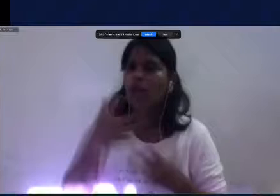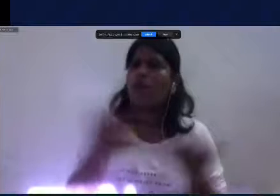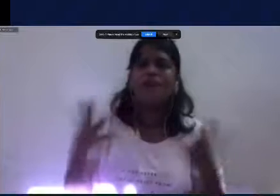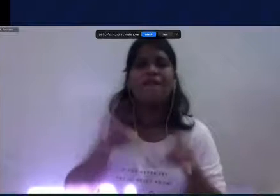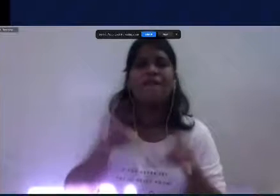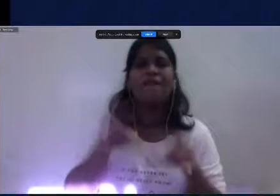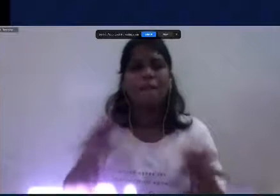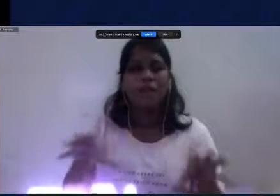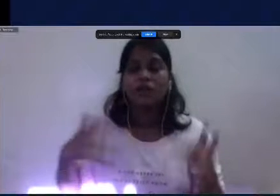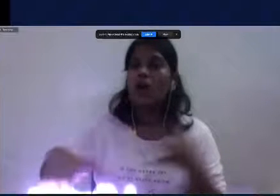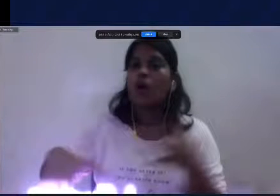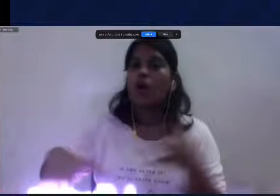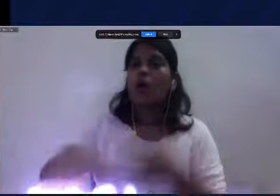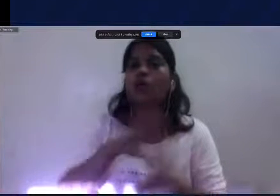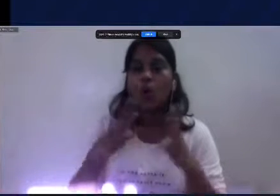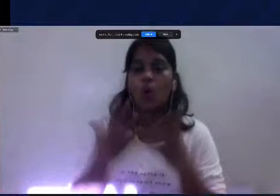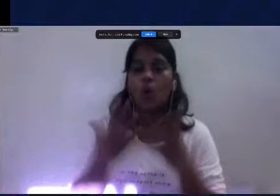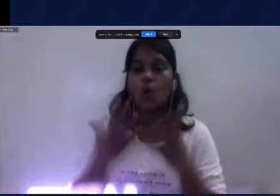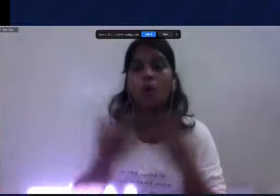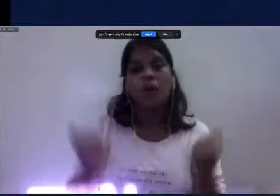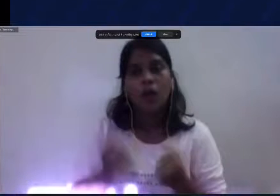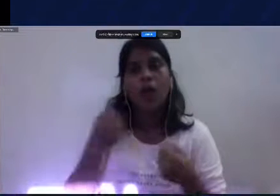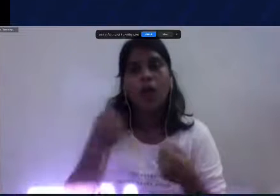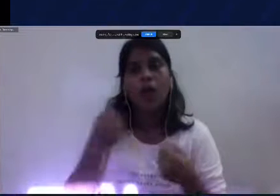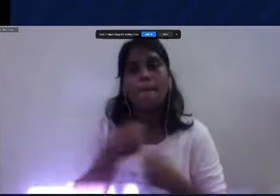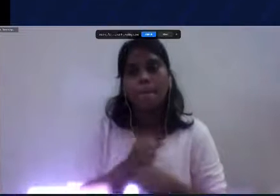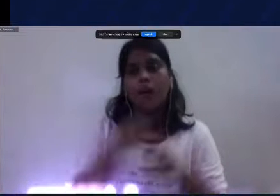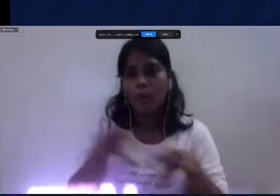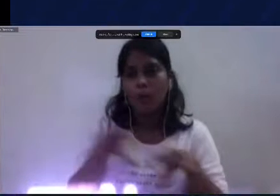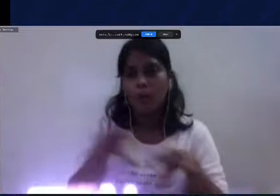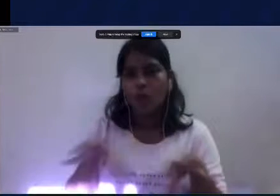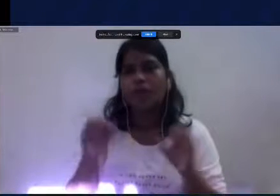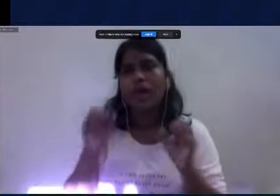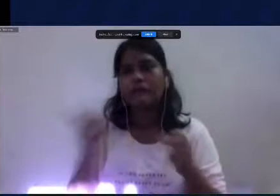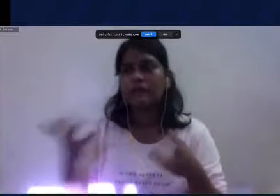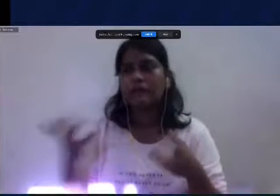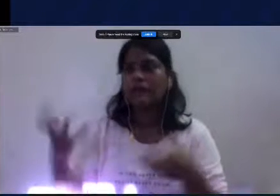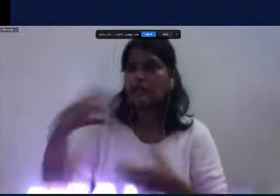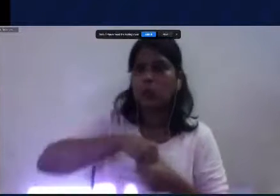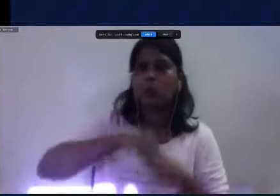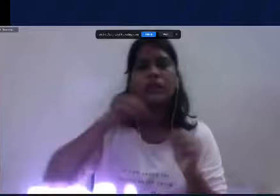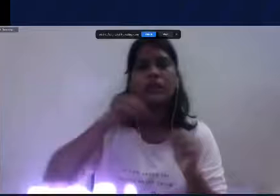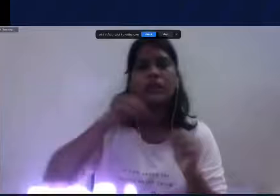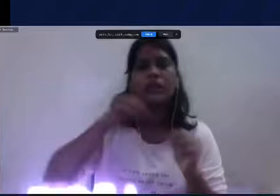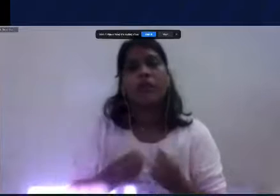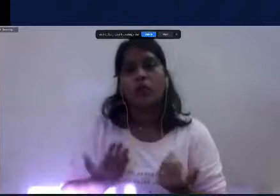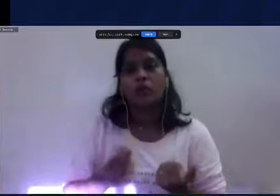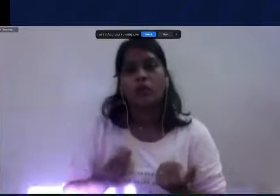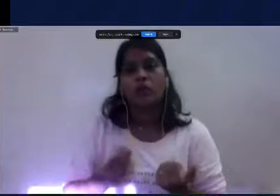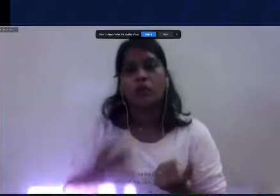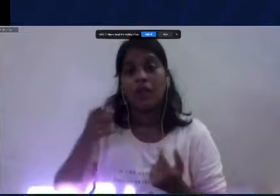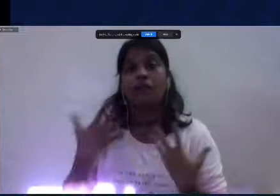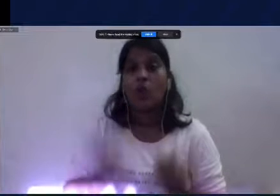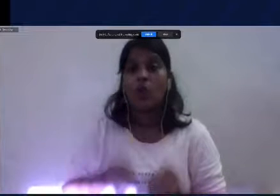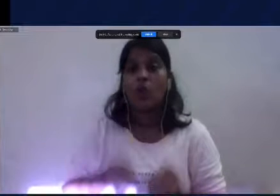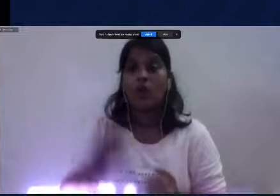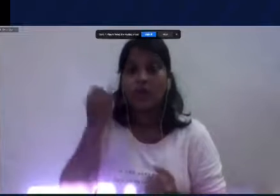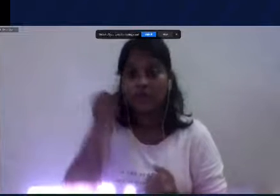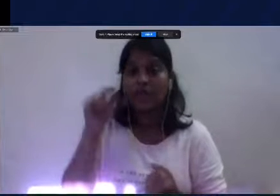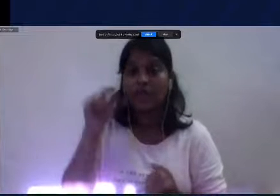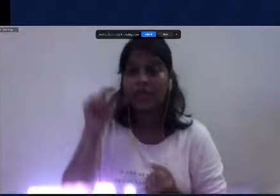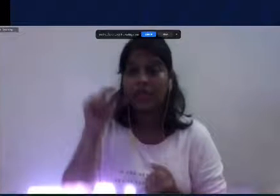were trying to make their products as inclusive as possible. And that's where they got this idea of this cloud platform. And with a